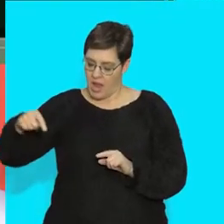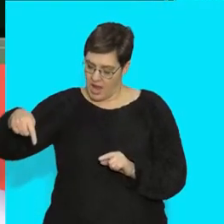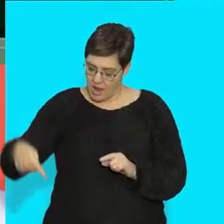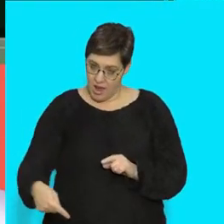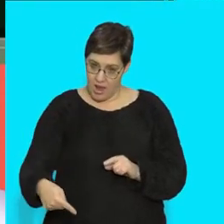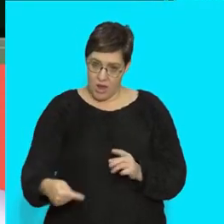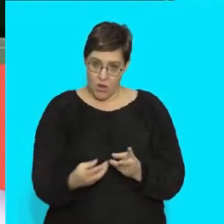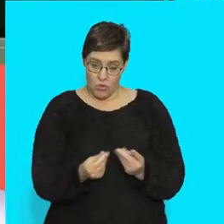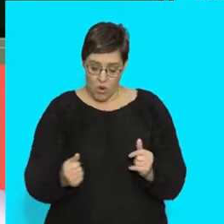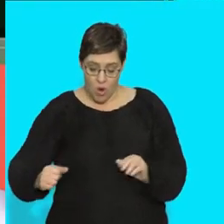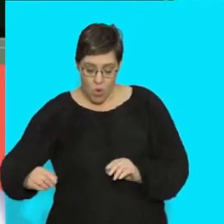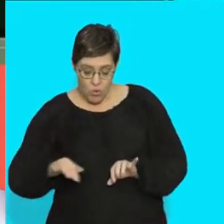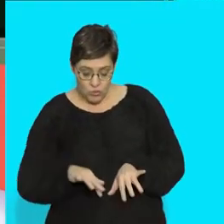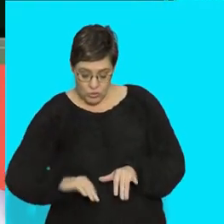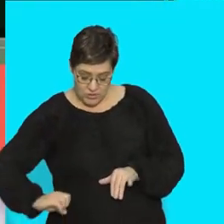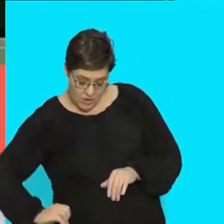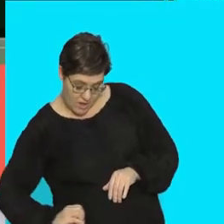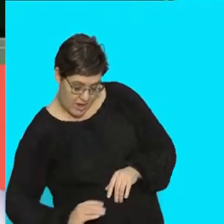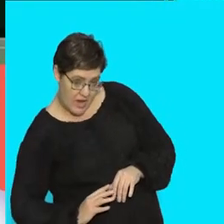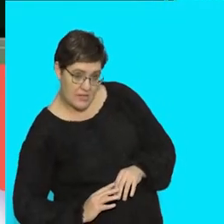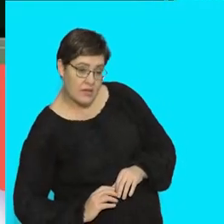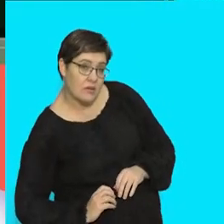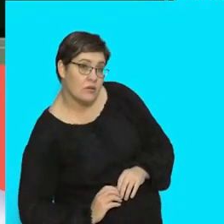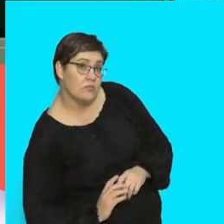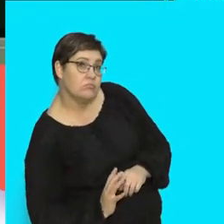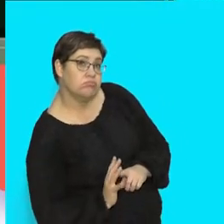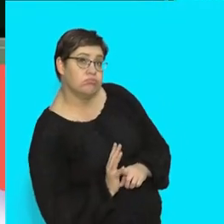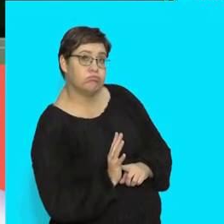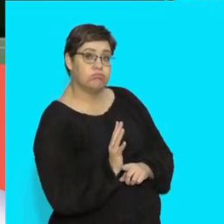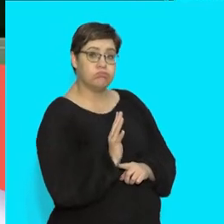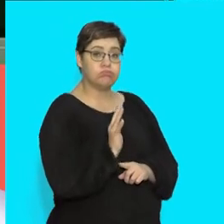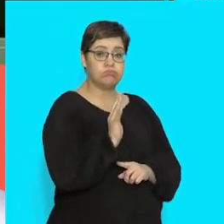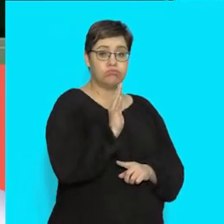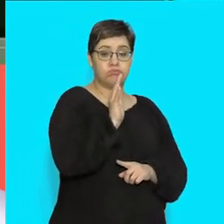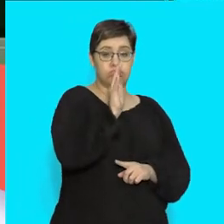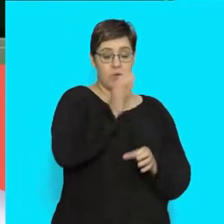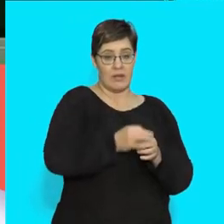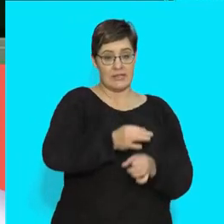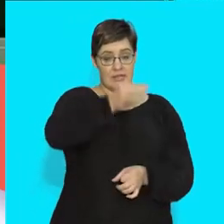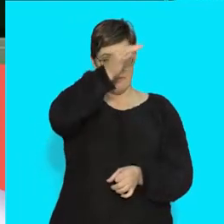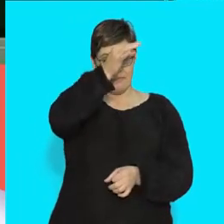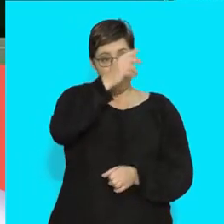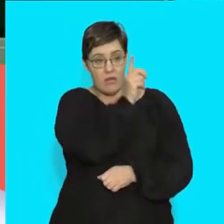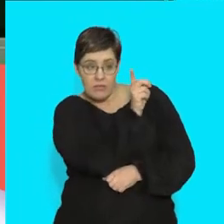root. Okay, how are you going to go up the stem? You're going to go into the